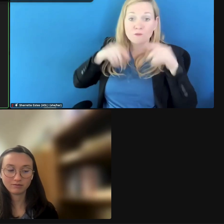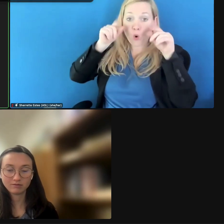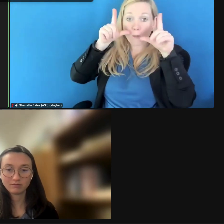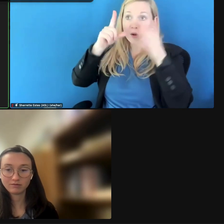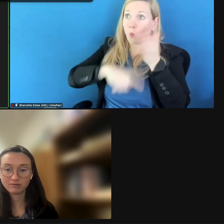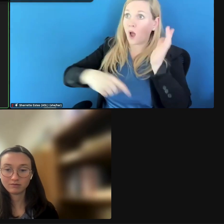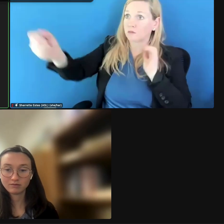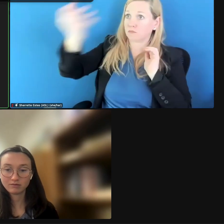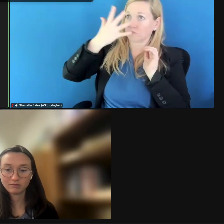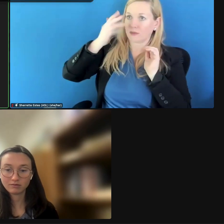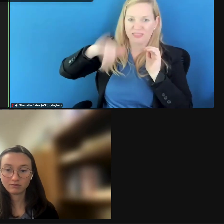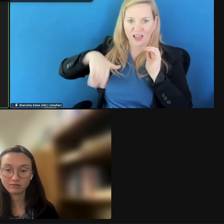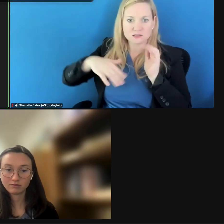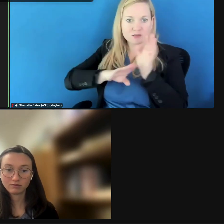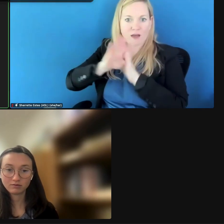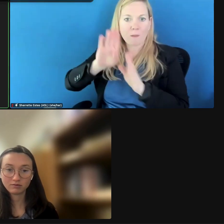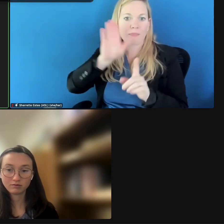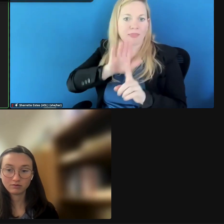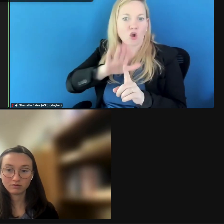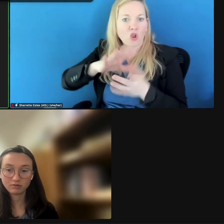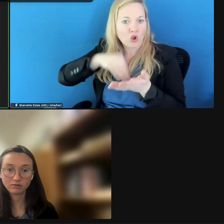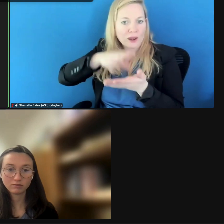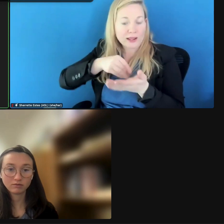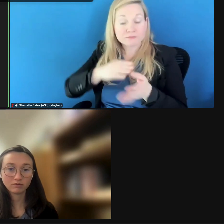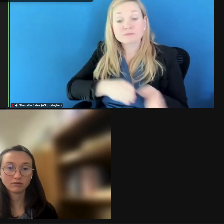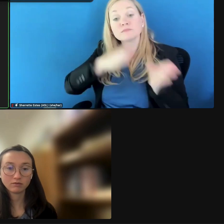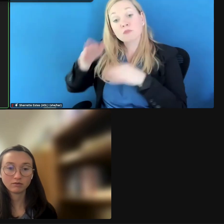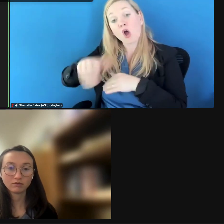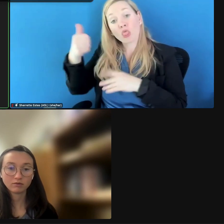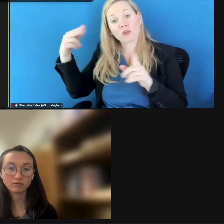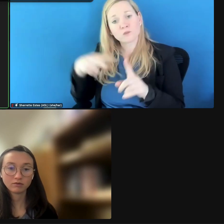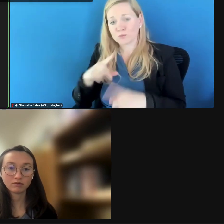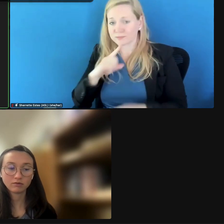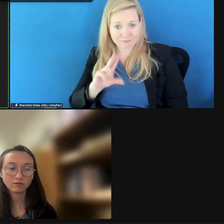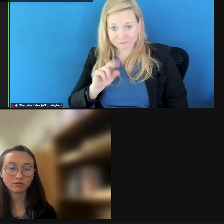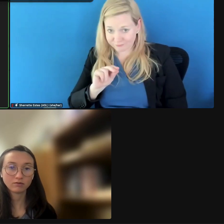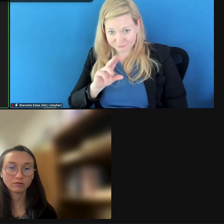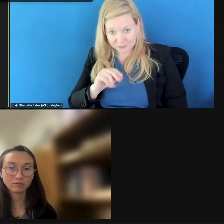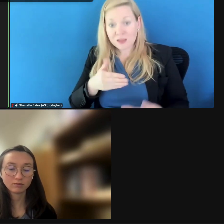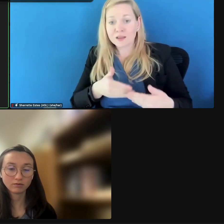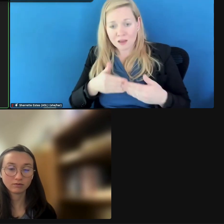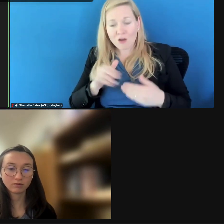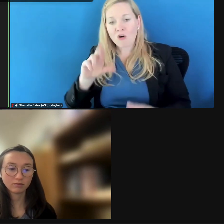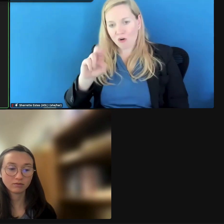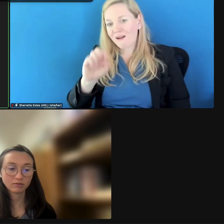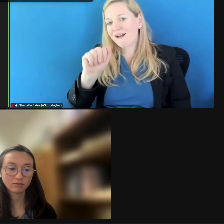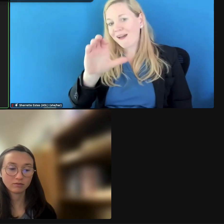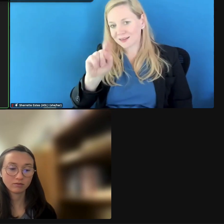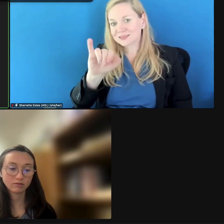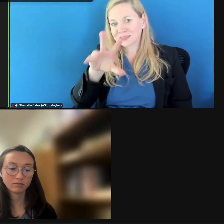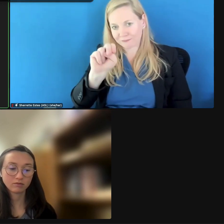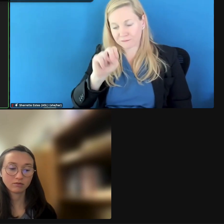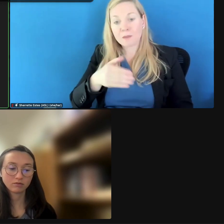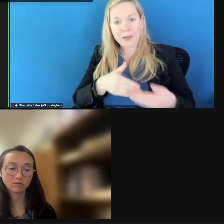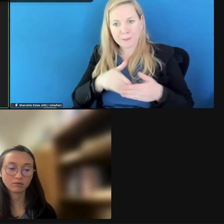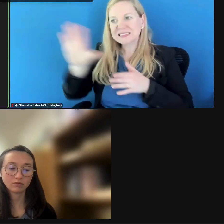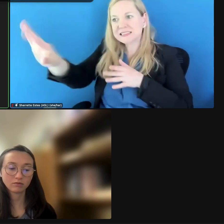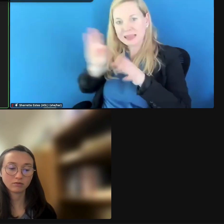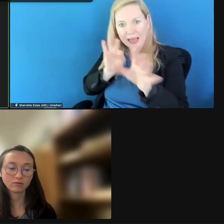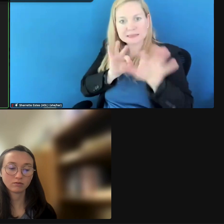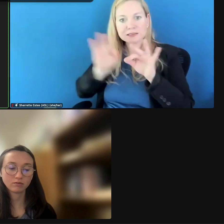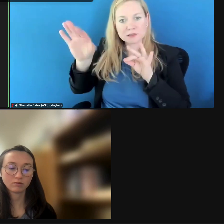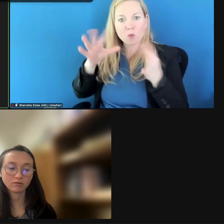driving their development and learning. And there's another view that says no, they're active. From birth, they're selecting the information and the input that they